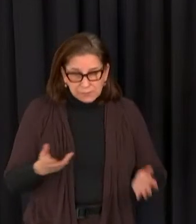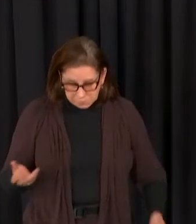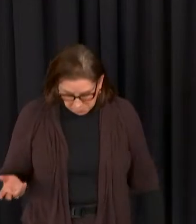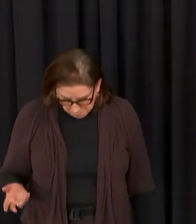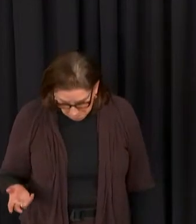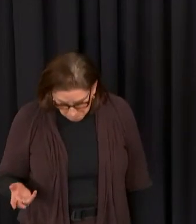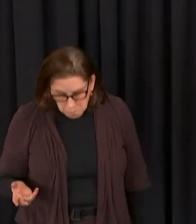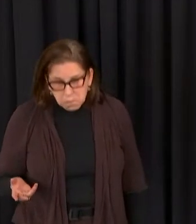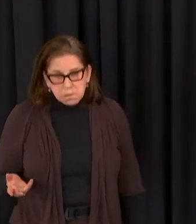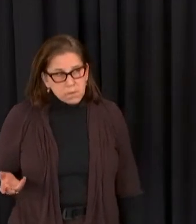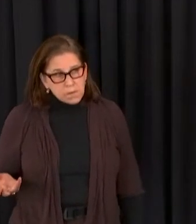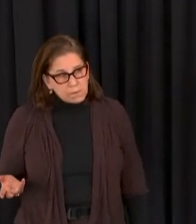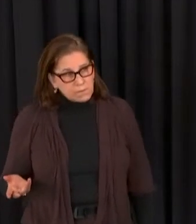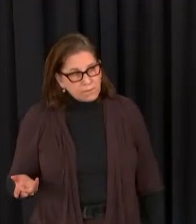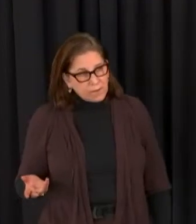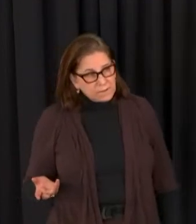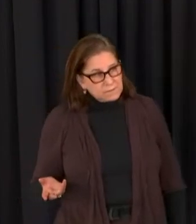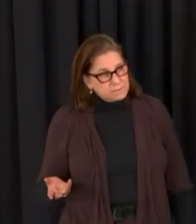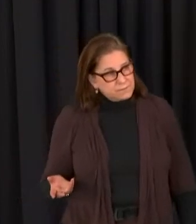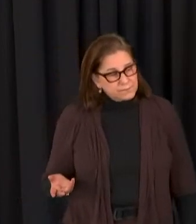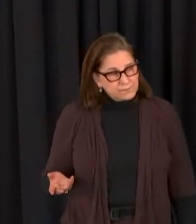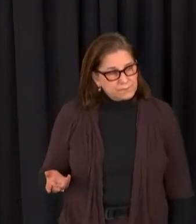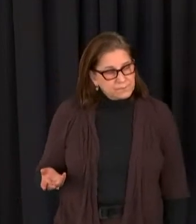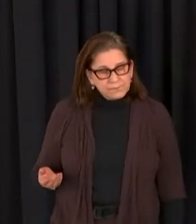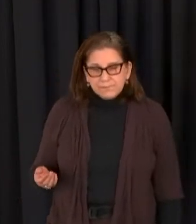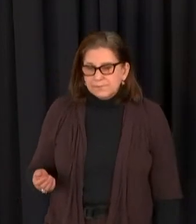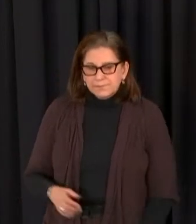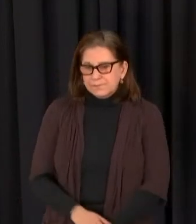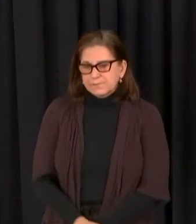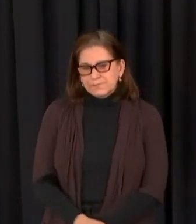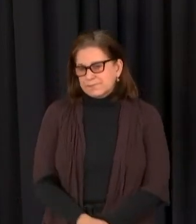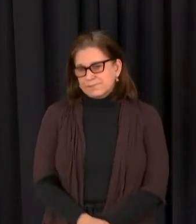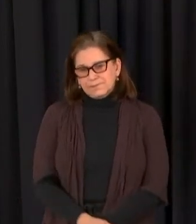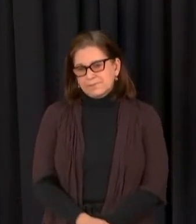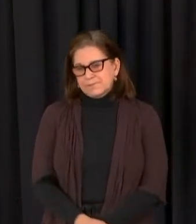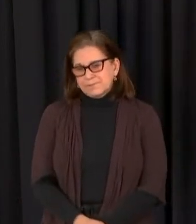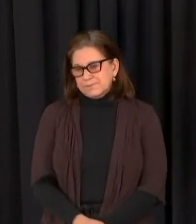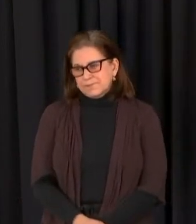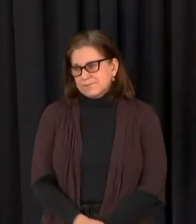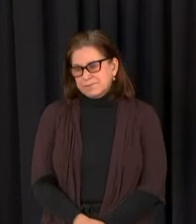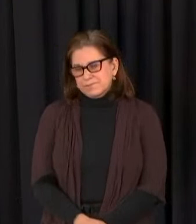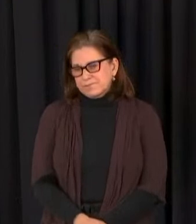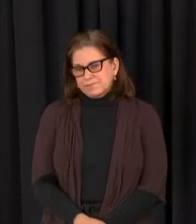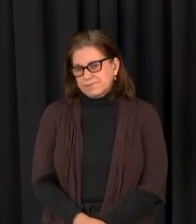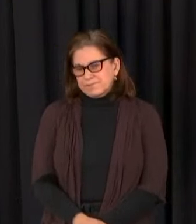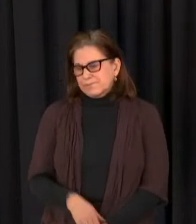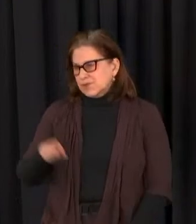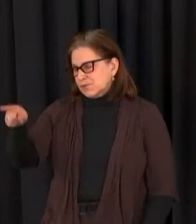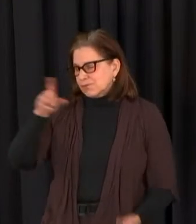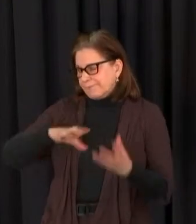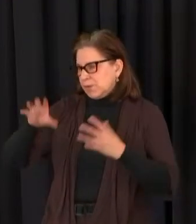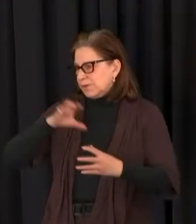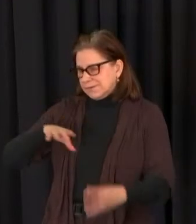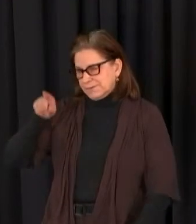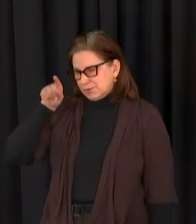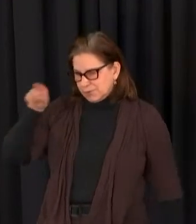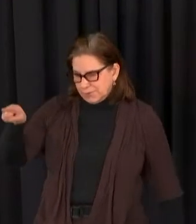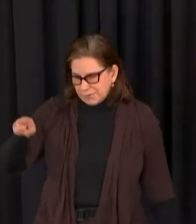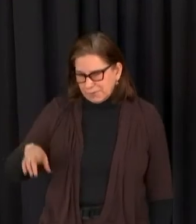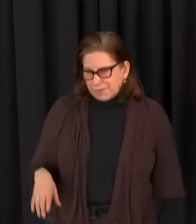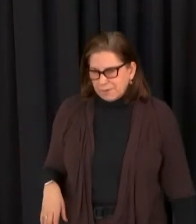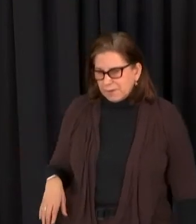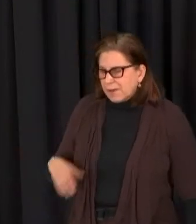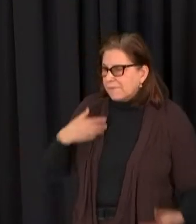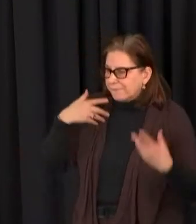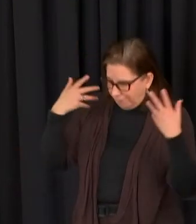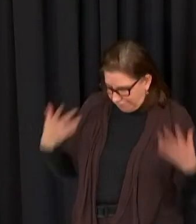people are pre-registering? I want to make sure we don't conflate and confuse goals and objectives